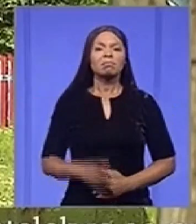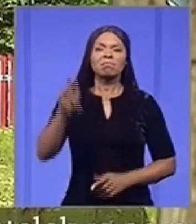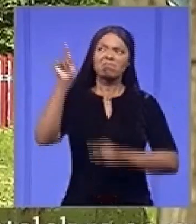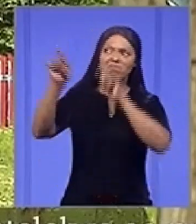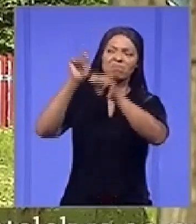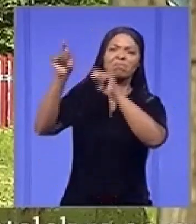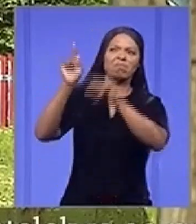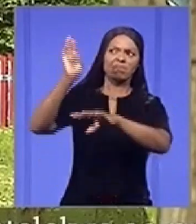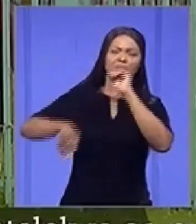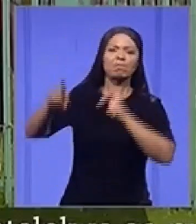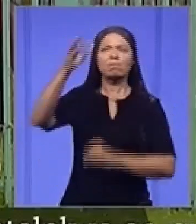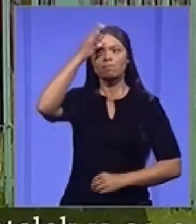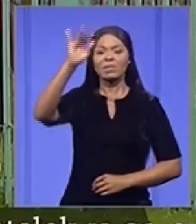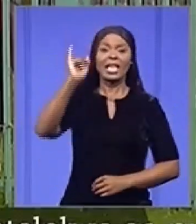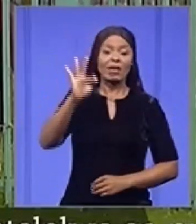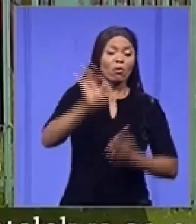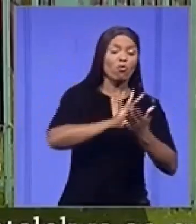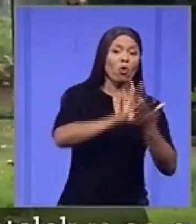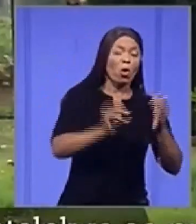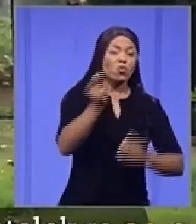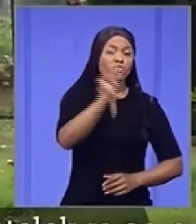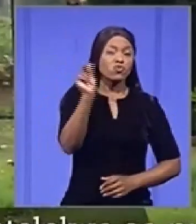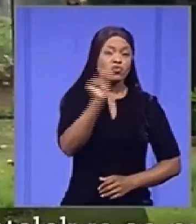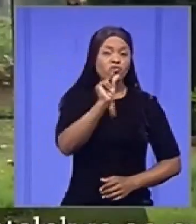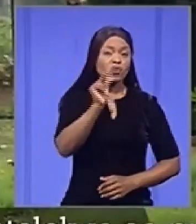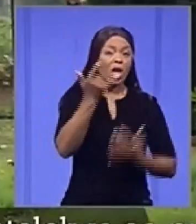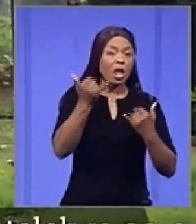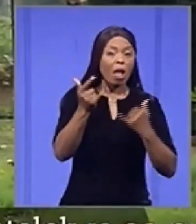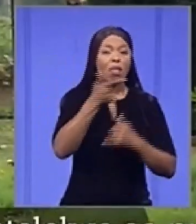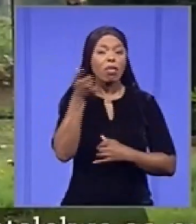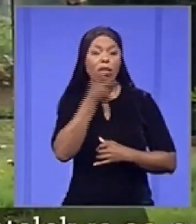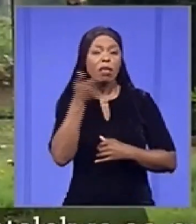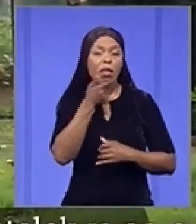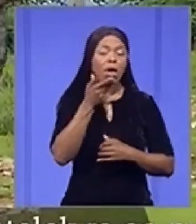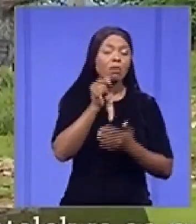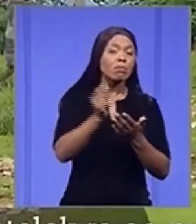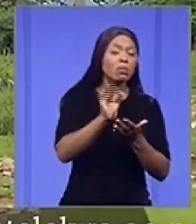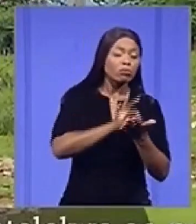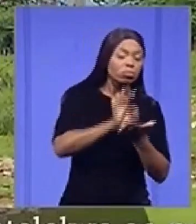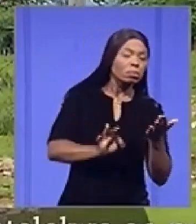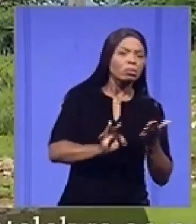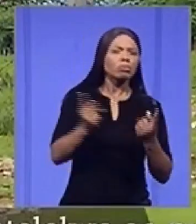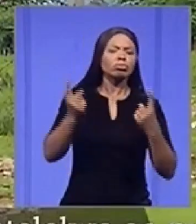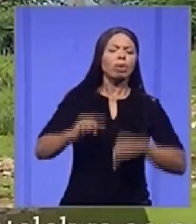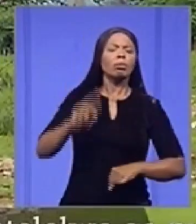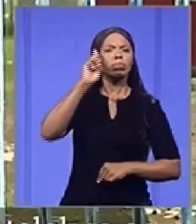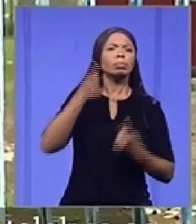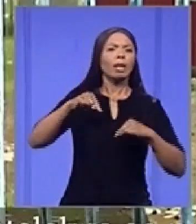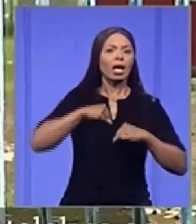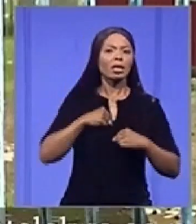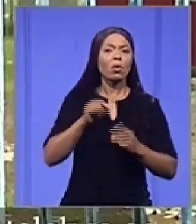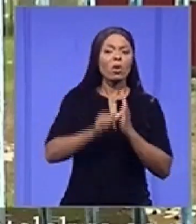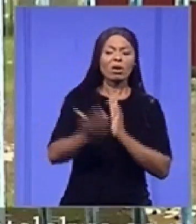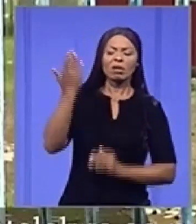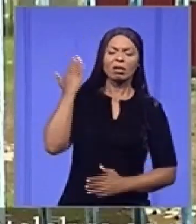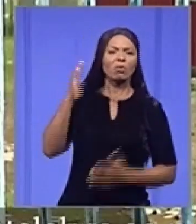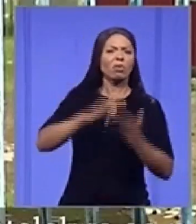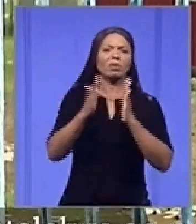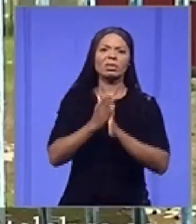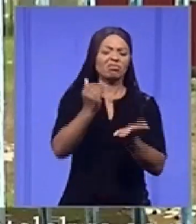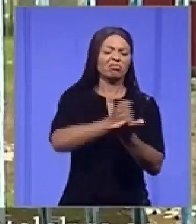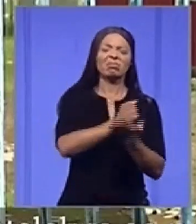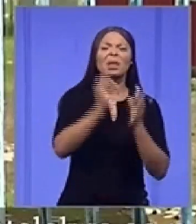ho ba hopola fela ka nako ya dikgetho. Bekeng e fetileng baahi ha ba ingodisetsa go kgetha. Ga re go tsaya karolo mo